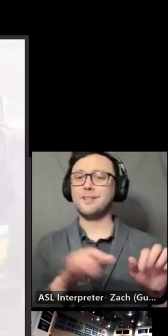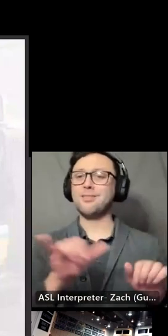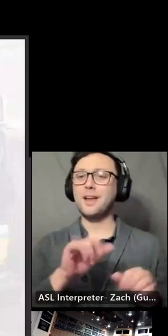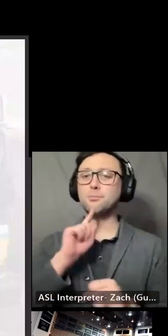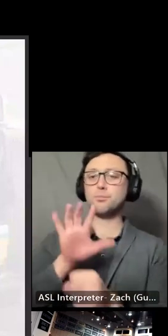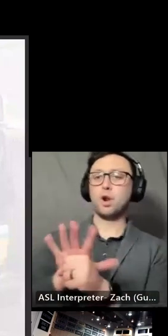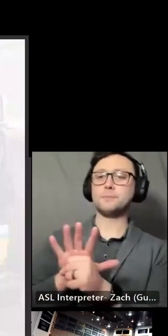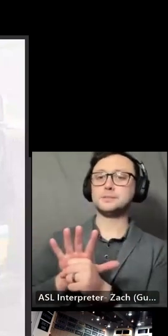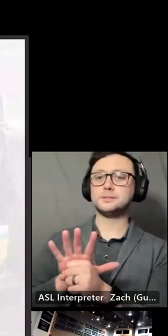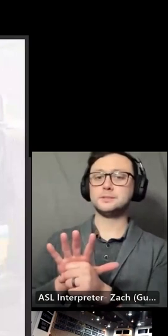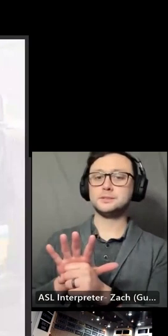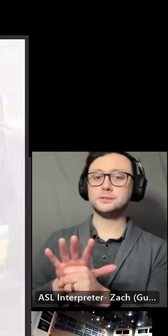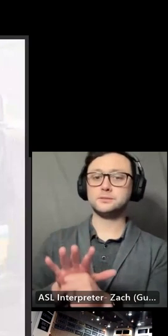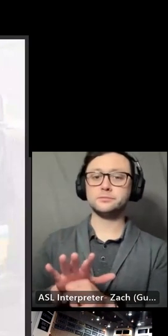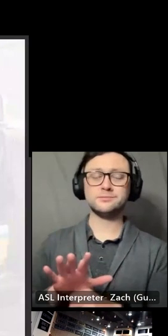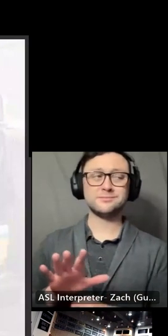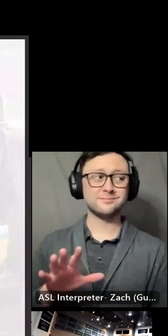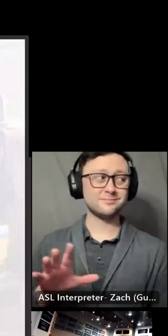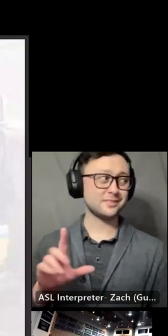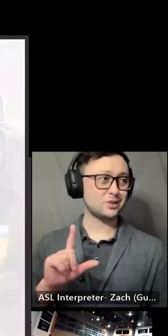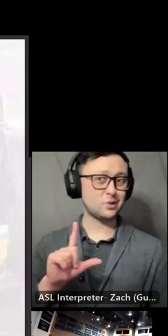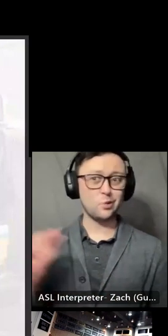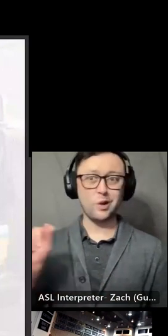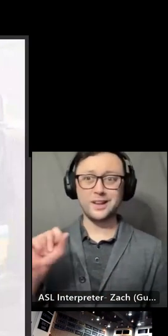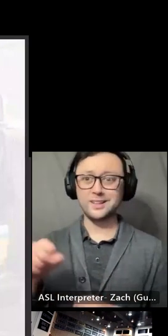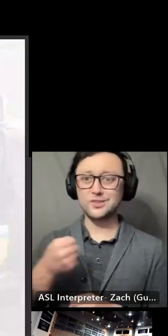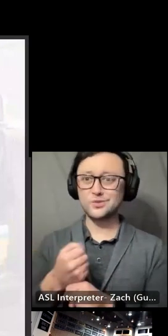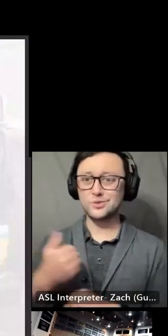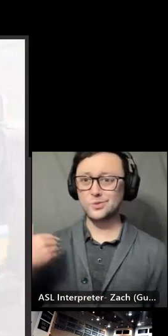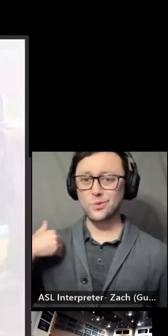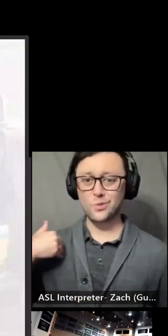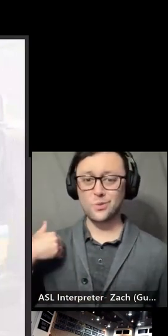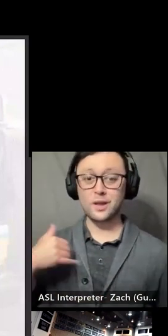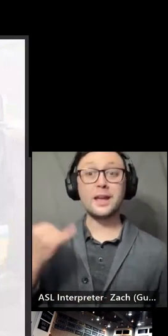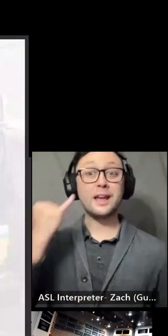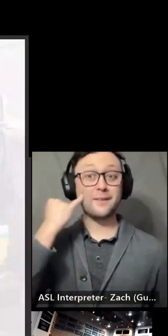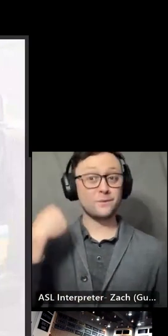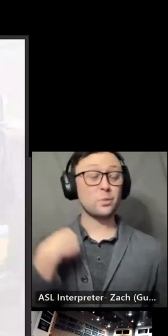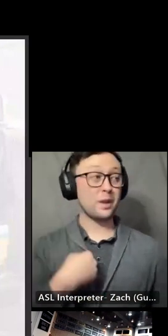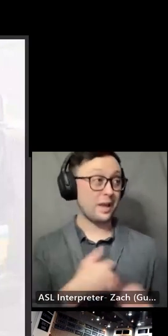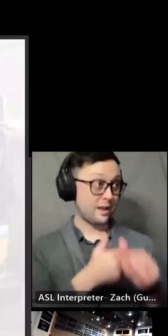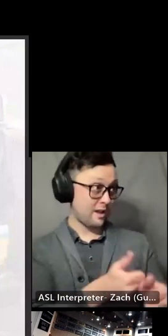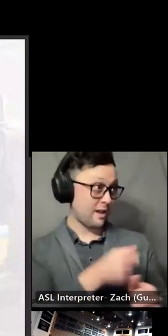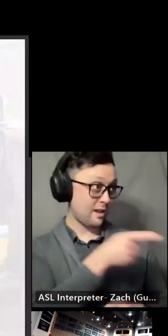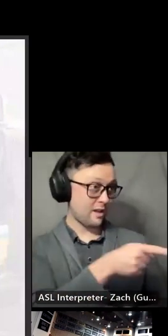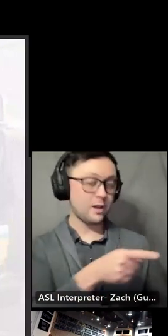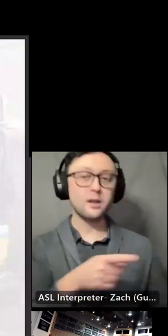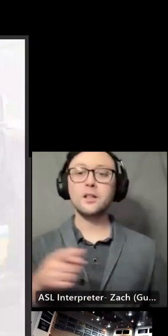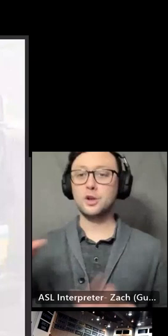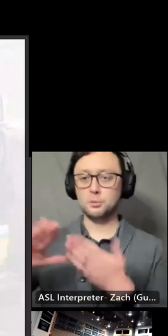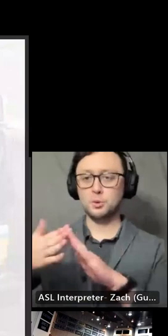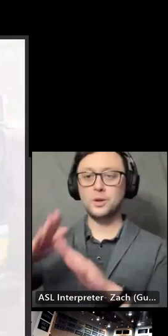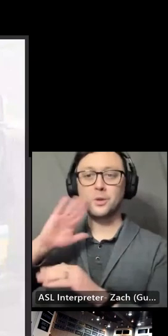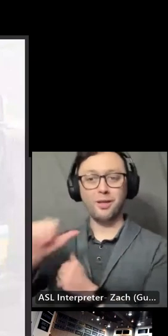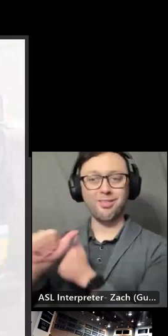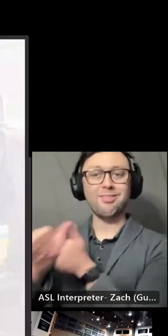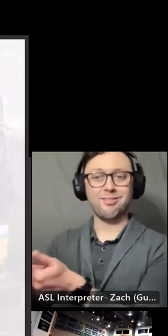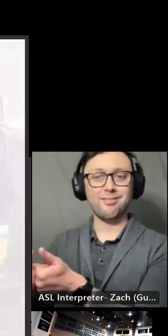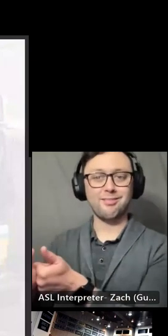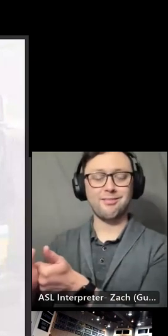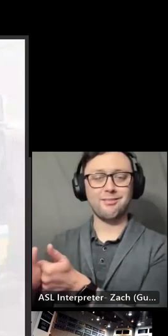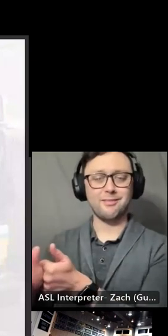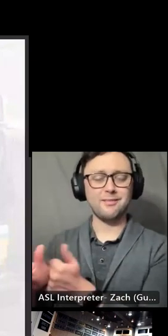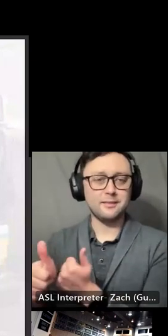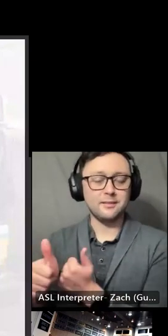from 20 plus years ago that if you do this, we will do this. And the city